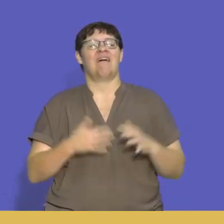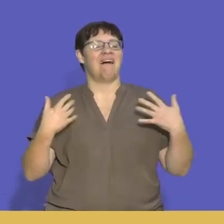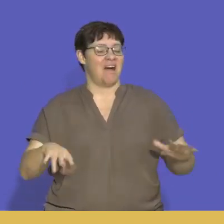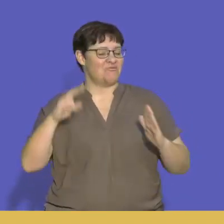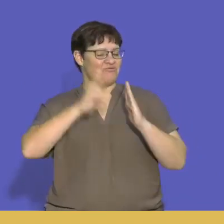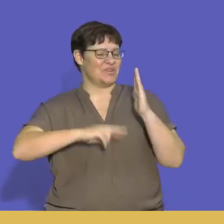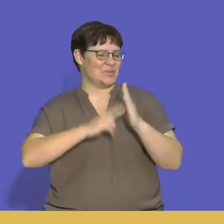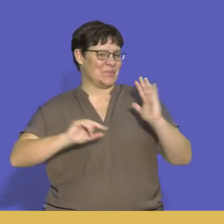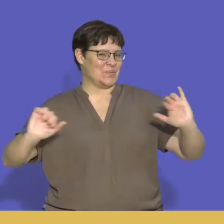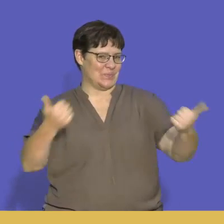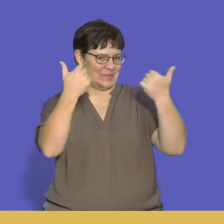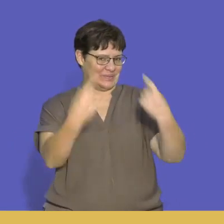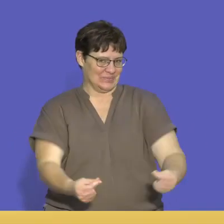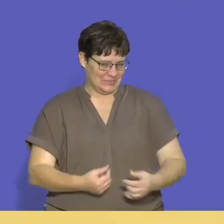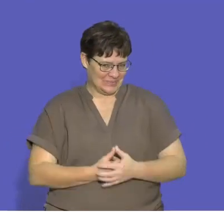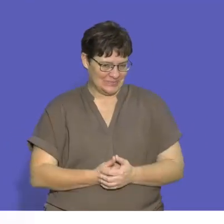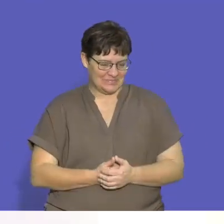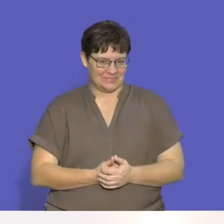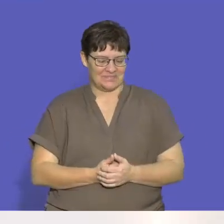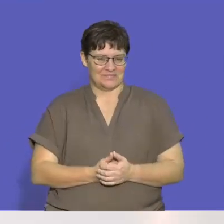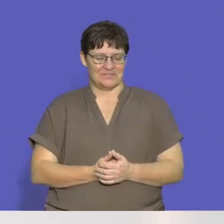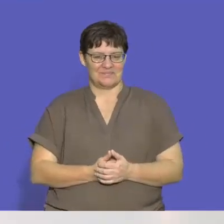Very good reading.